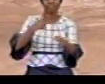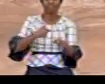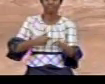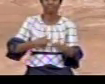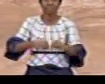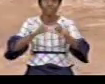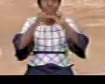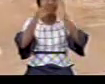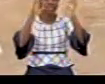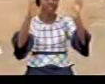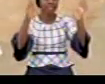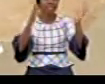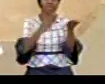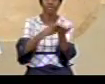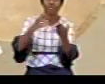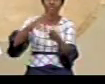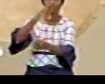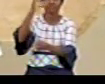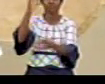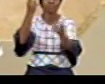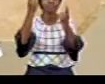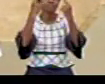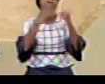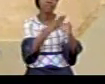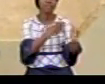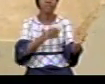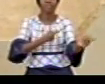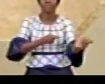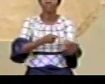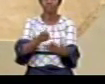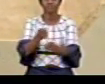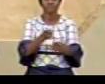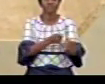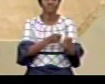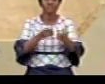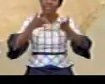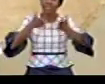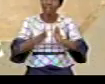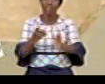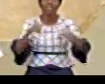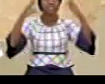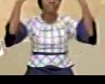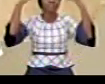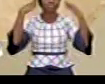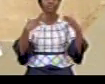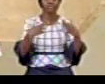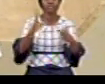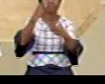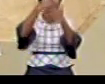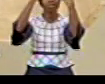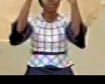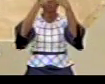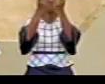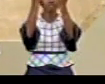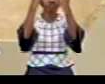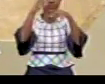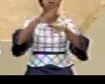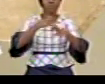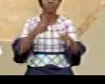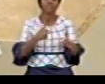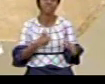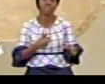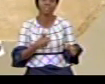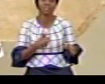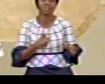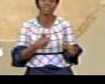Blessed Holy Spirit, come and take control. Let the dew of heaven fall on